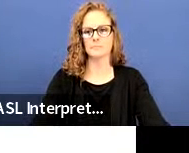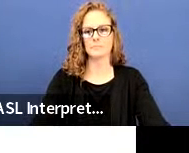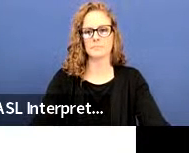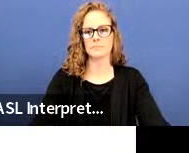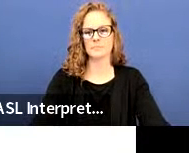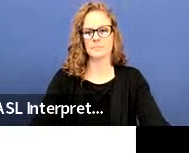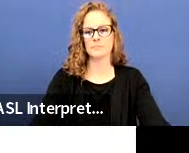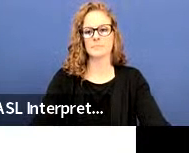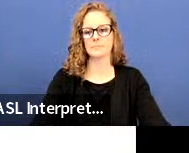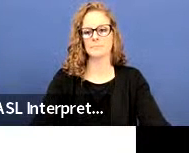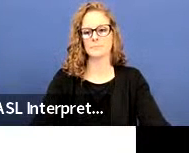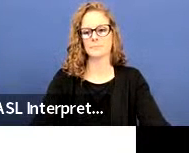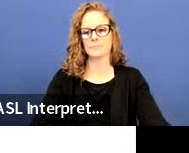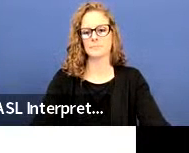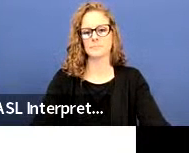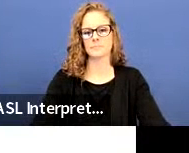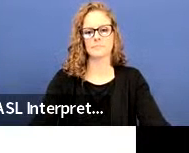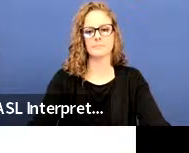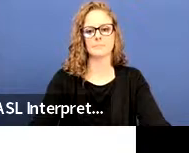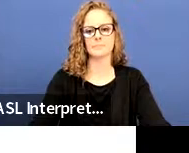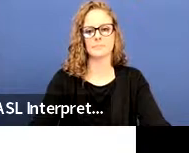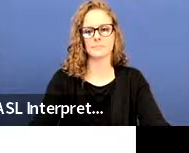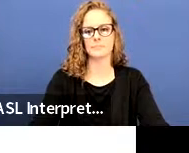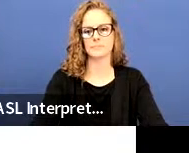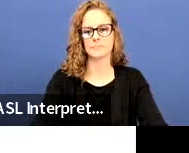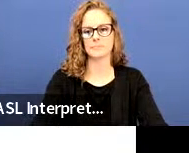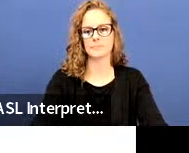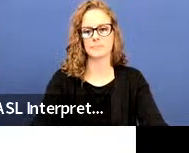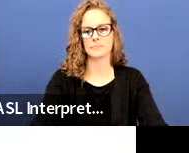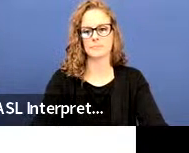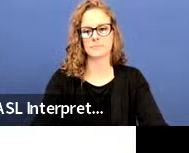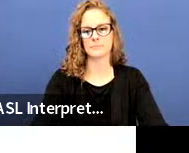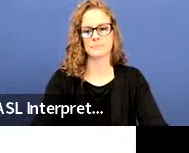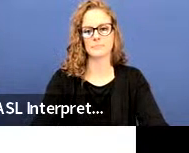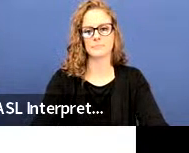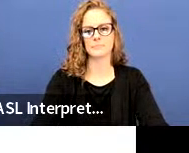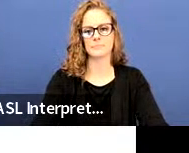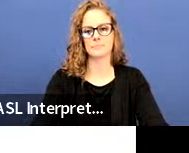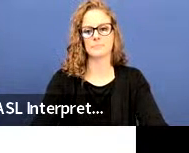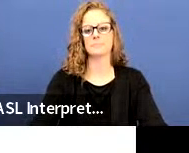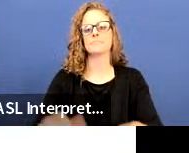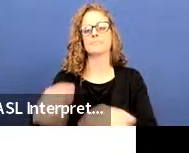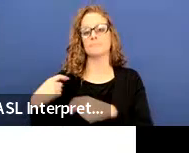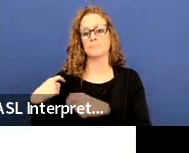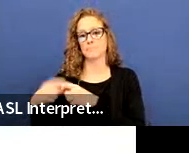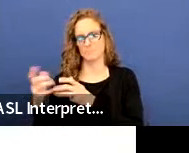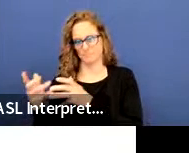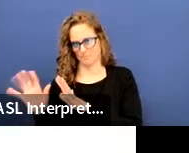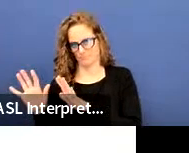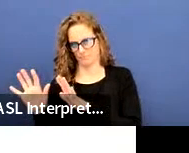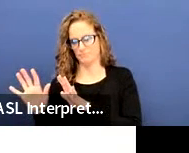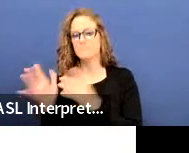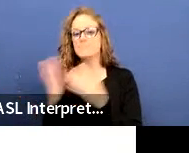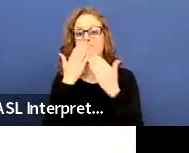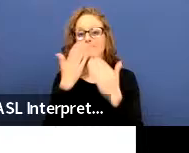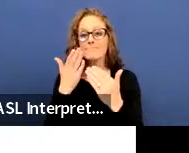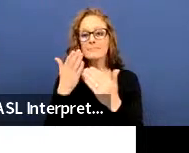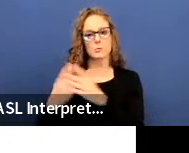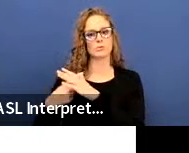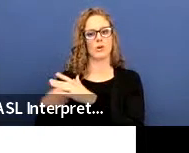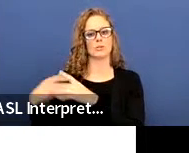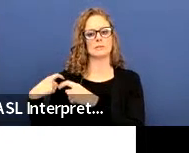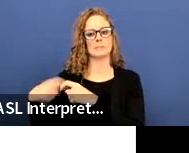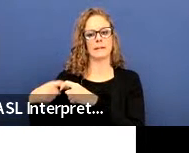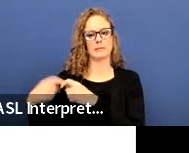presentación en español. Thank you. I'm going to start it now. Oh, for some reason I don't